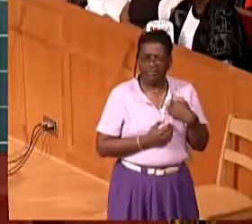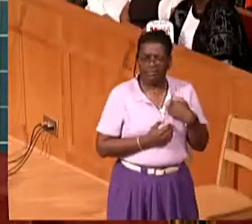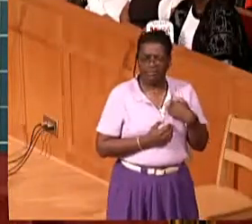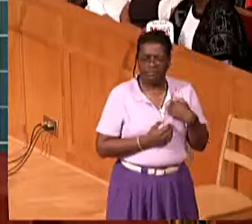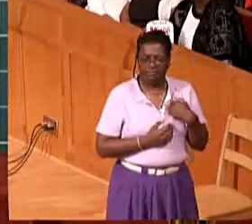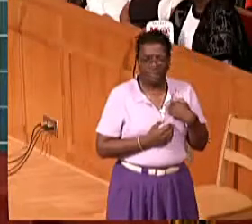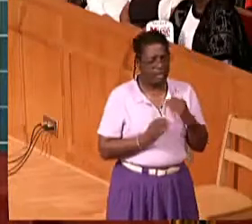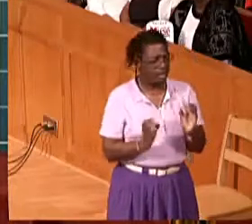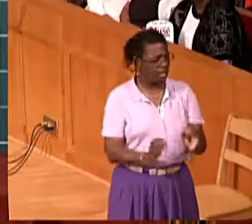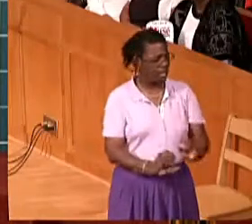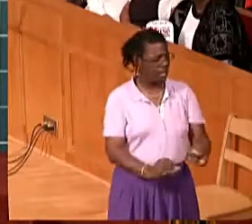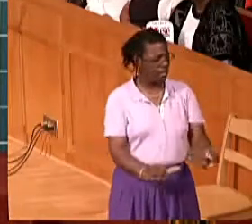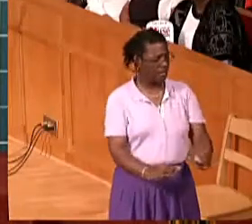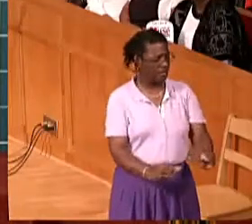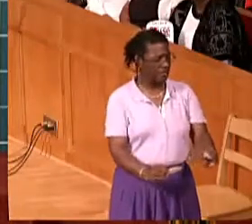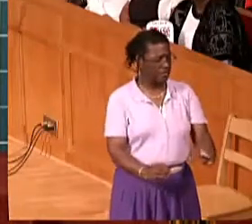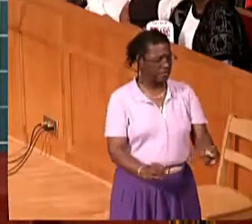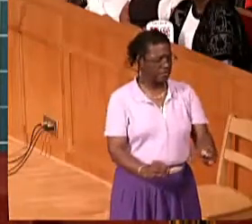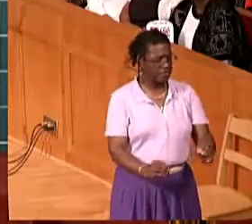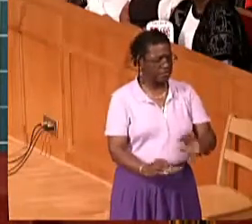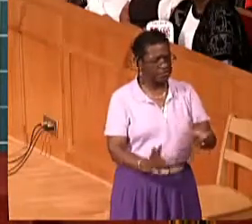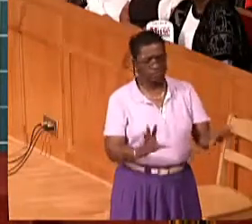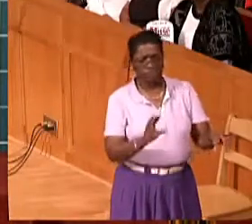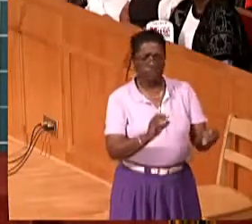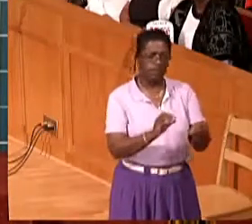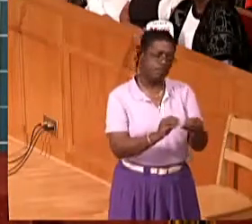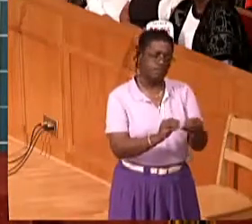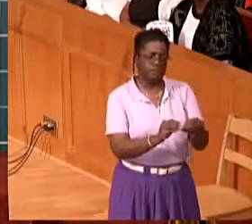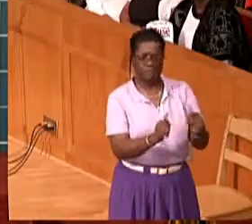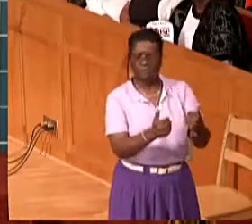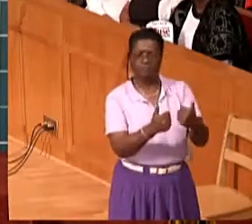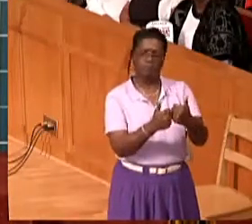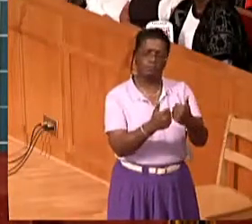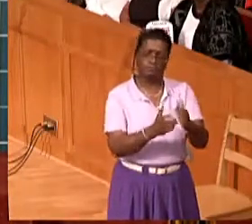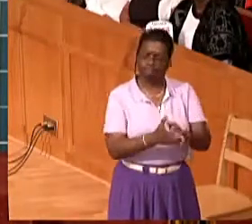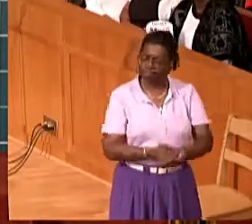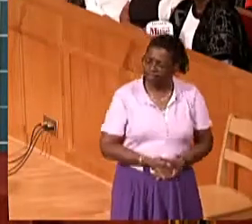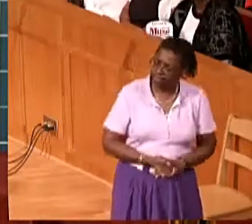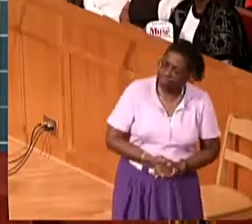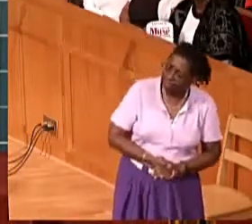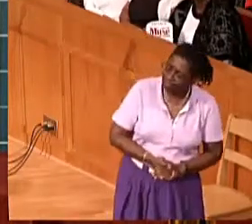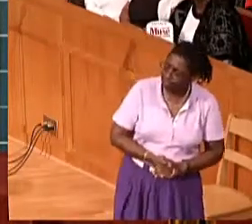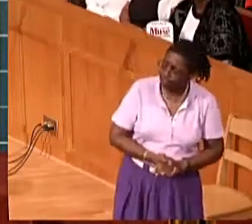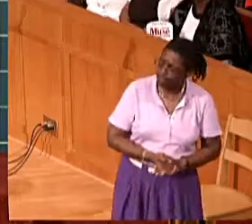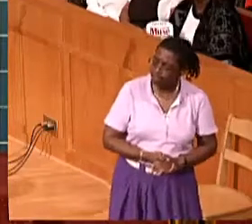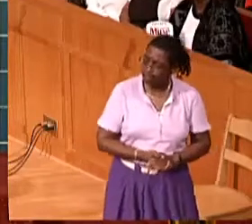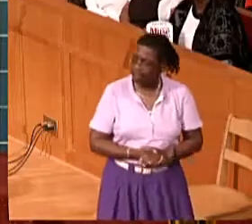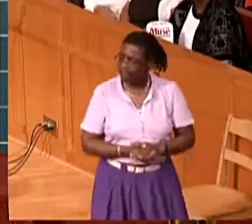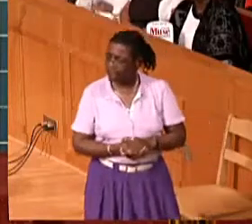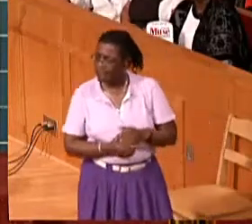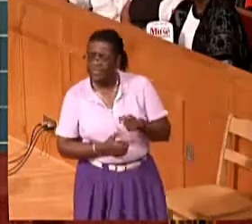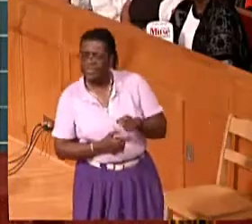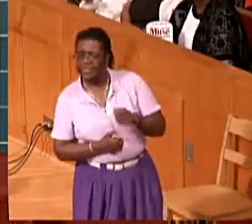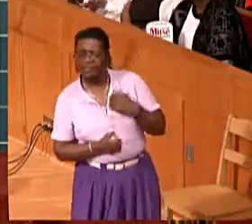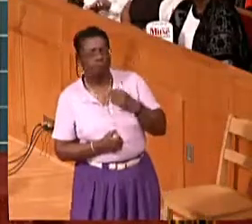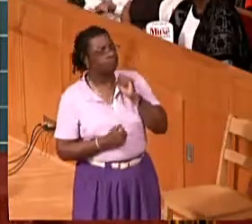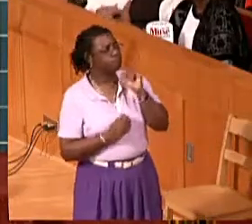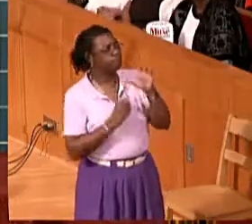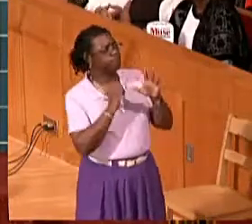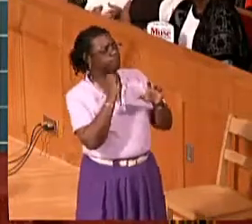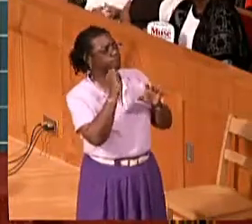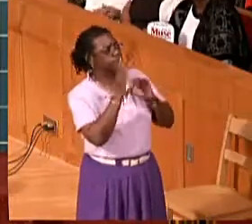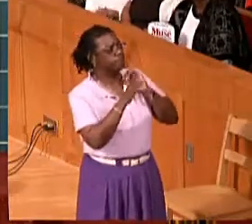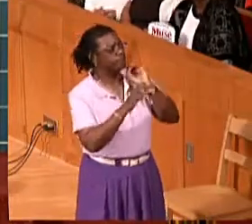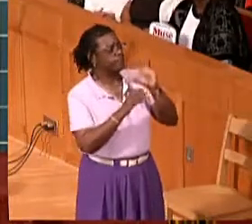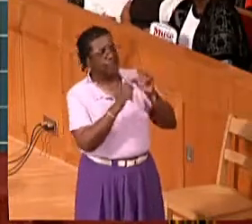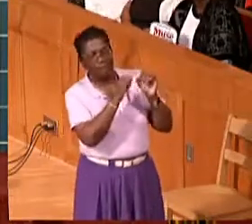game. He said, I came here naked. Come on, help me if you can. And naked shall I return. Blessed